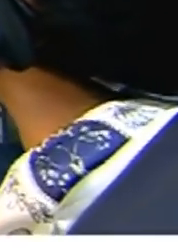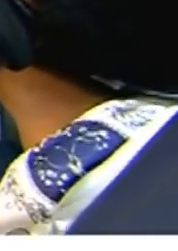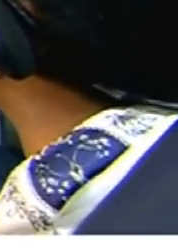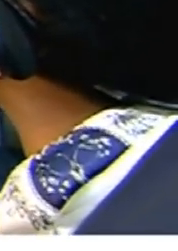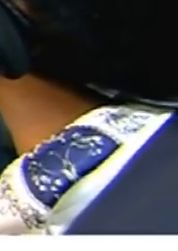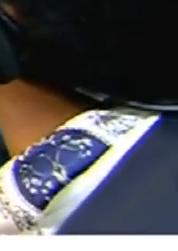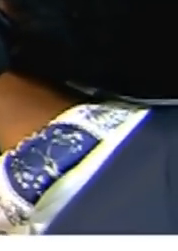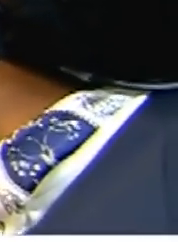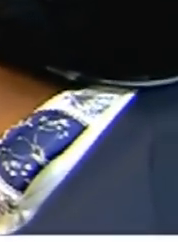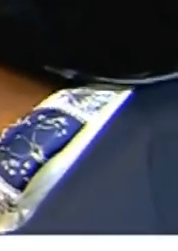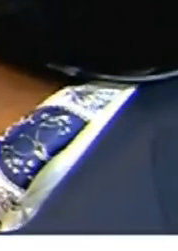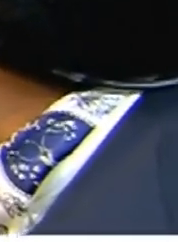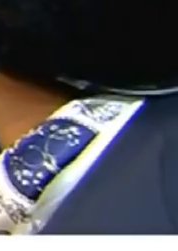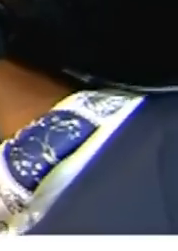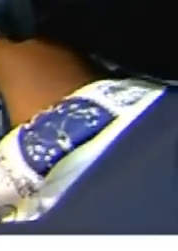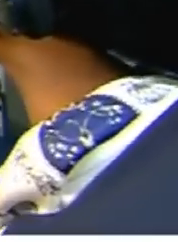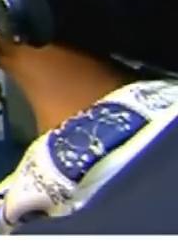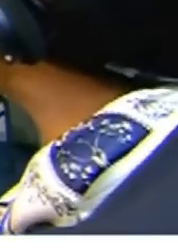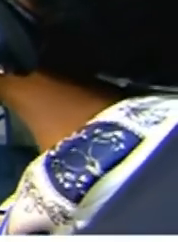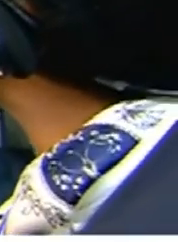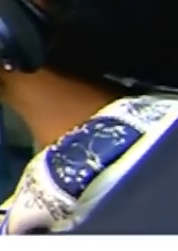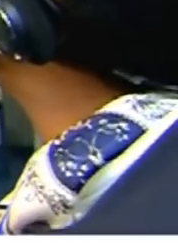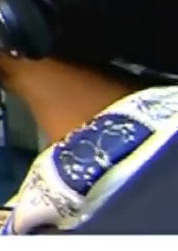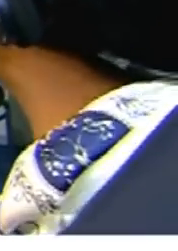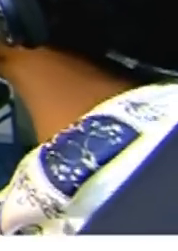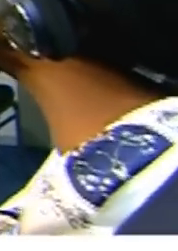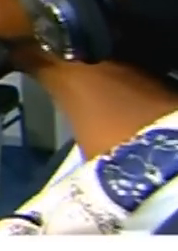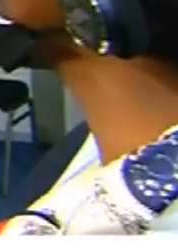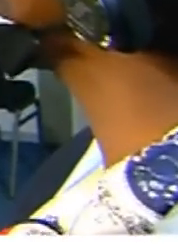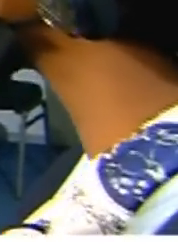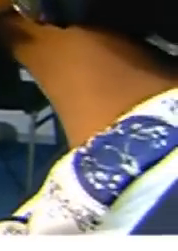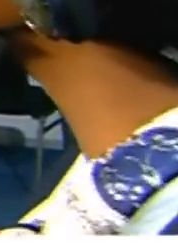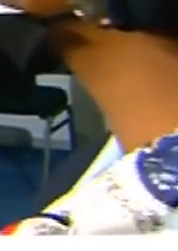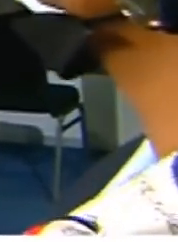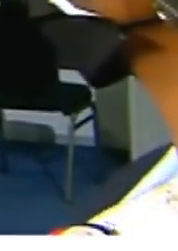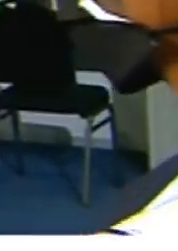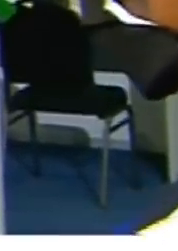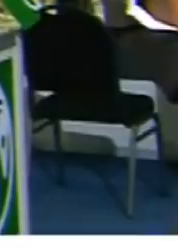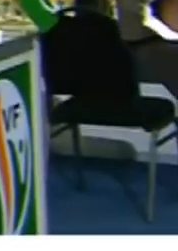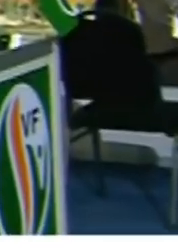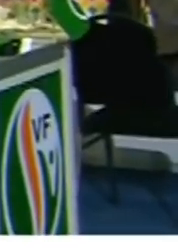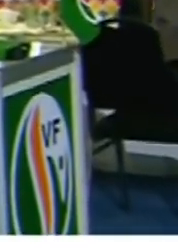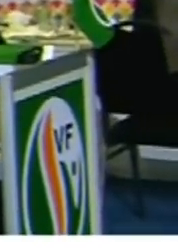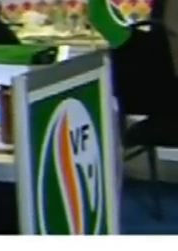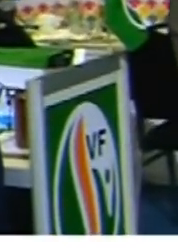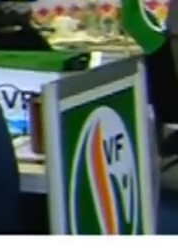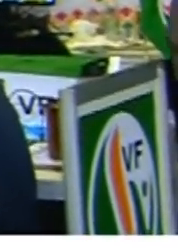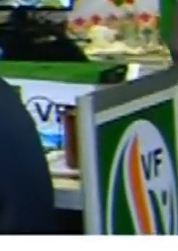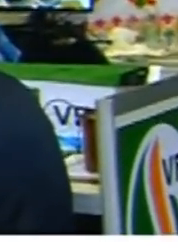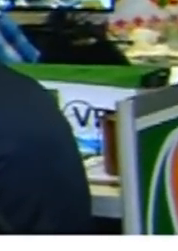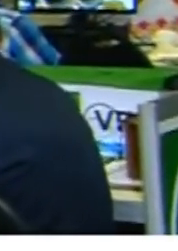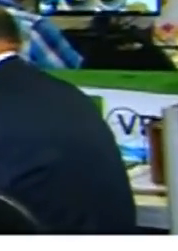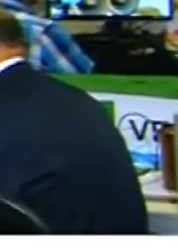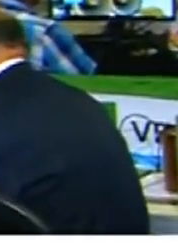politics, it's not about stomachs, but it's about delivering? Well, my sense is that we have reached